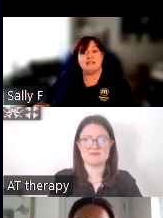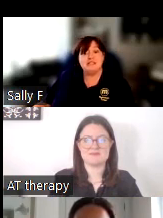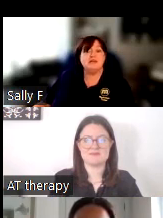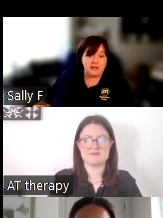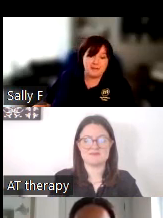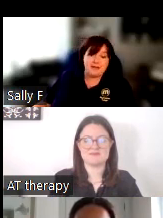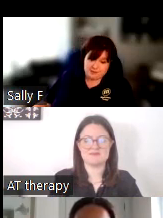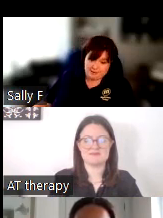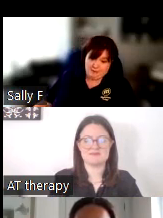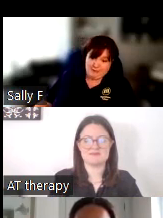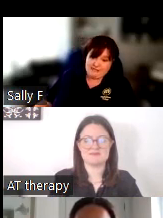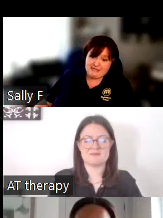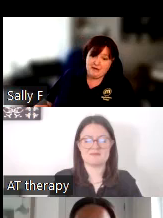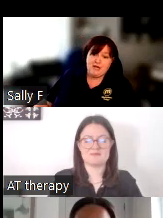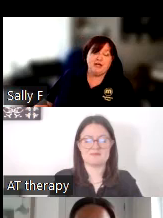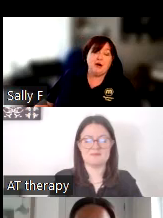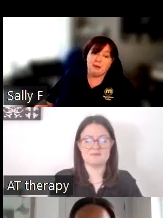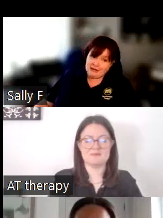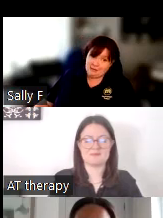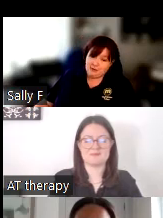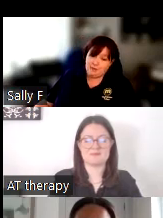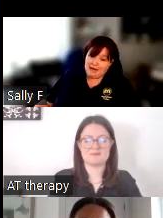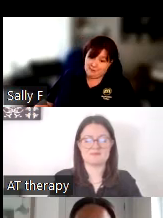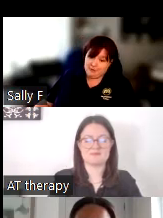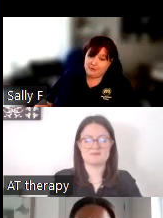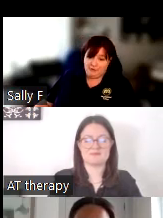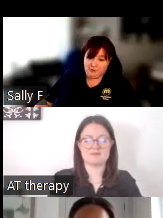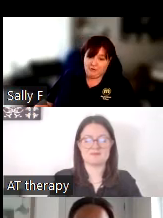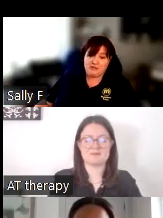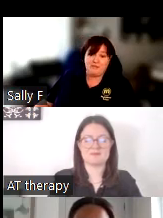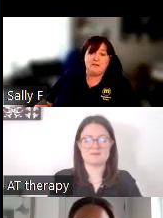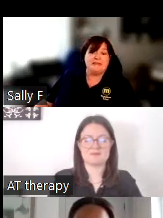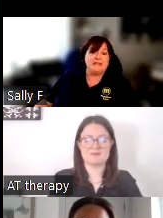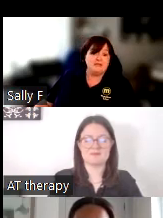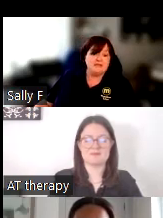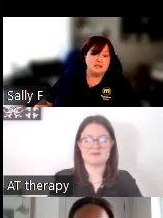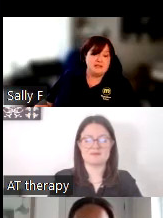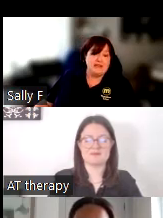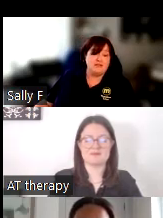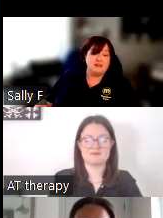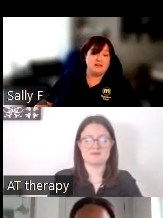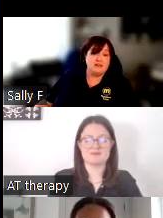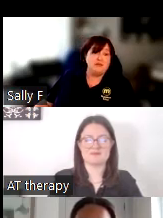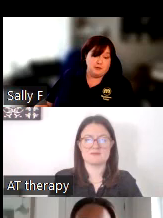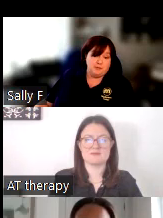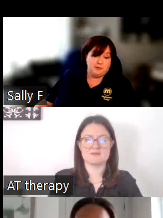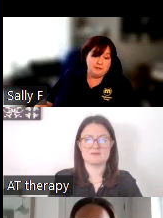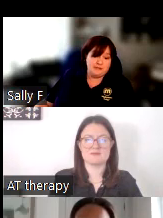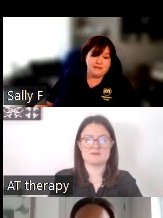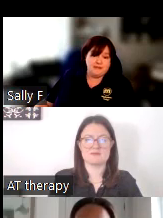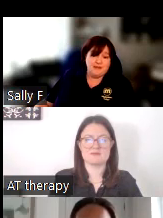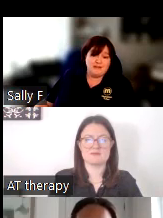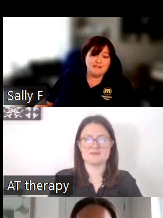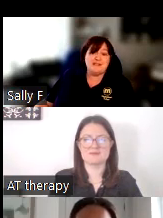Yes, I'm actually talking about the swimming pool this time, not playing pool, Blackpool, Liverpool, or something that my dad used to do that I never understood, the football